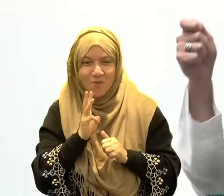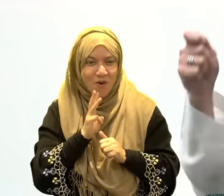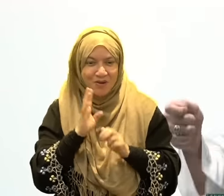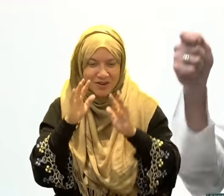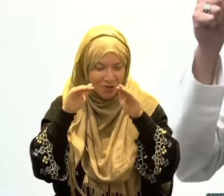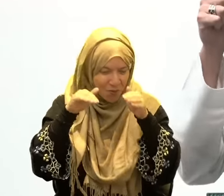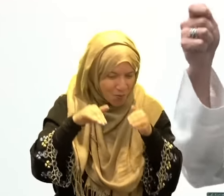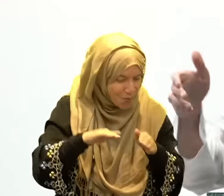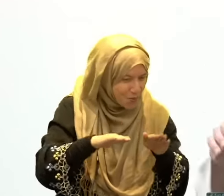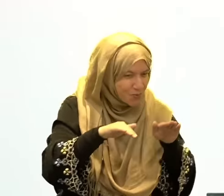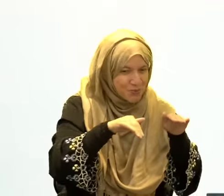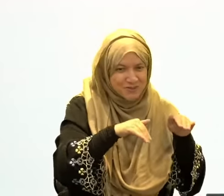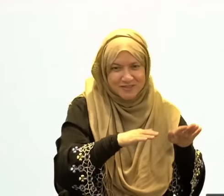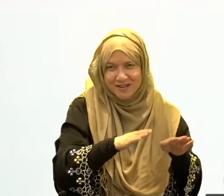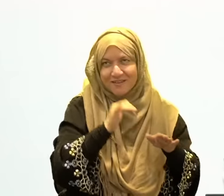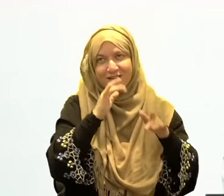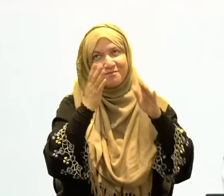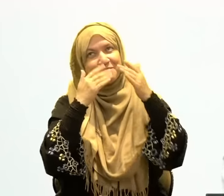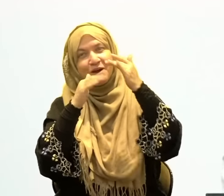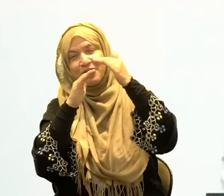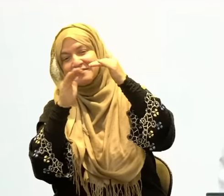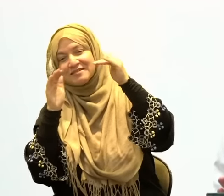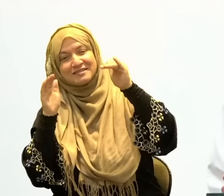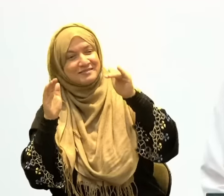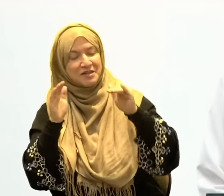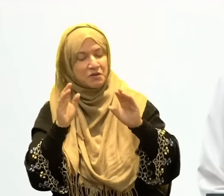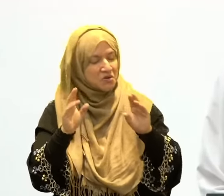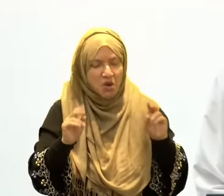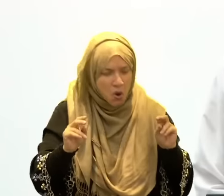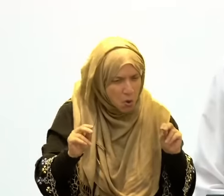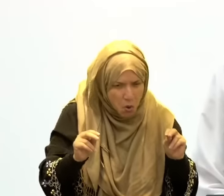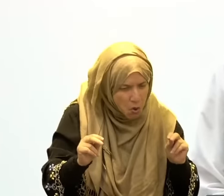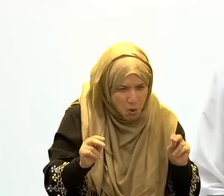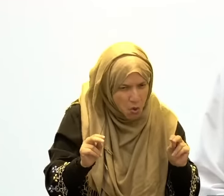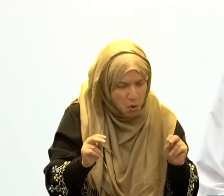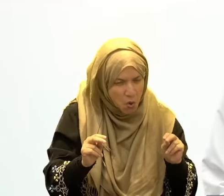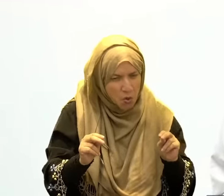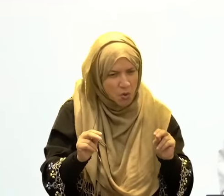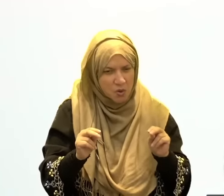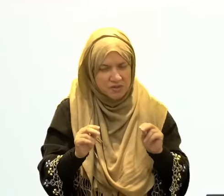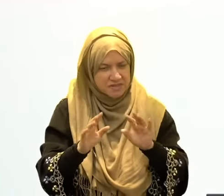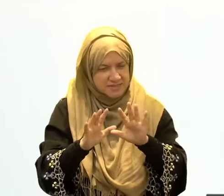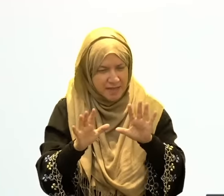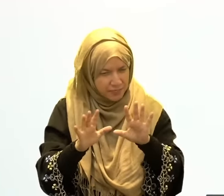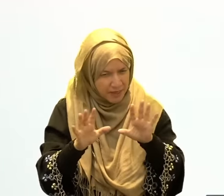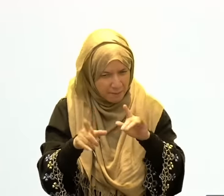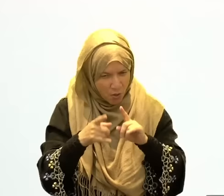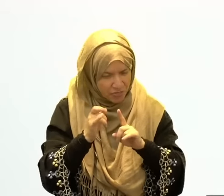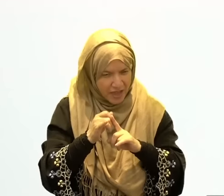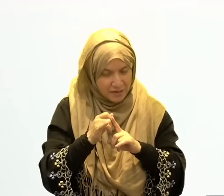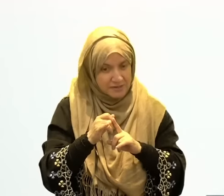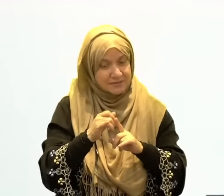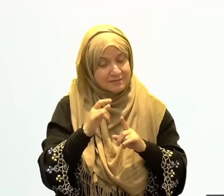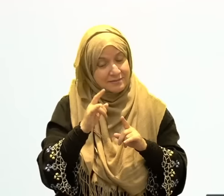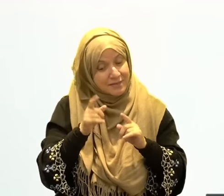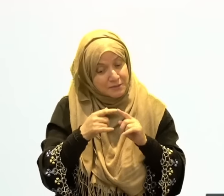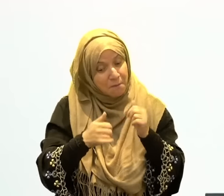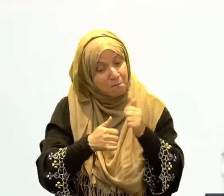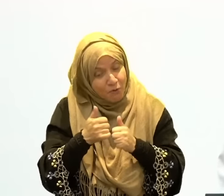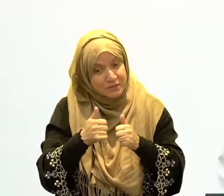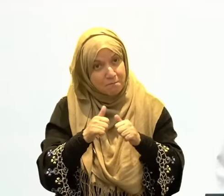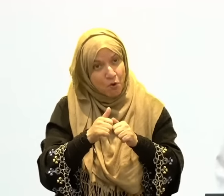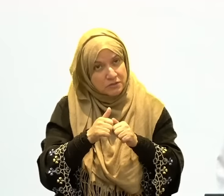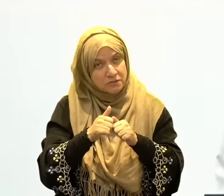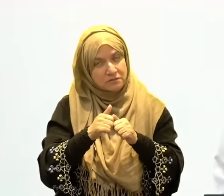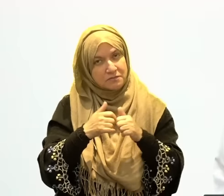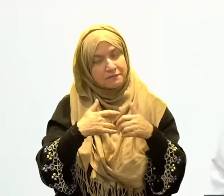with Allah in Jannah and you're looking at Him. And Ibn Rajab rahimahullah, he said, the reason why this is the